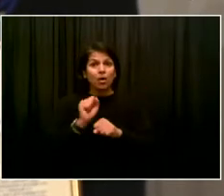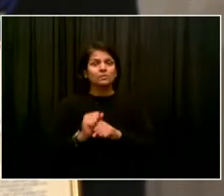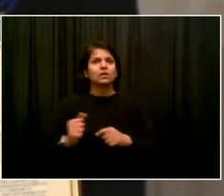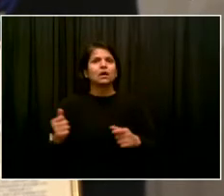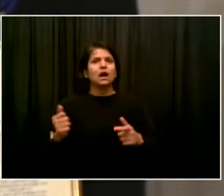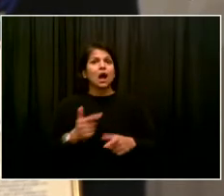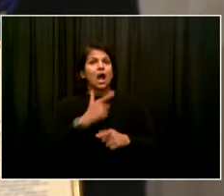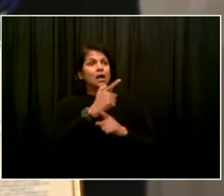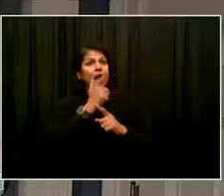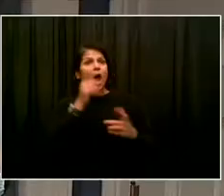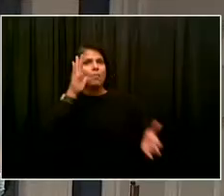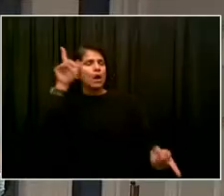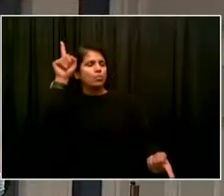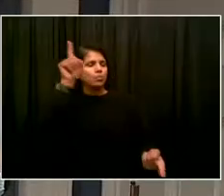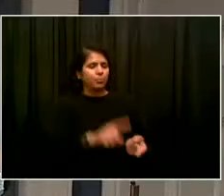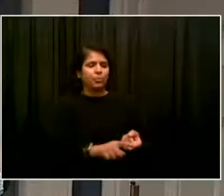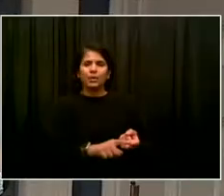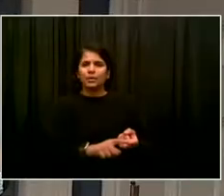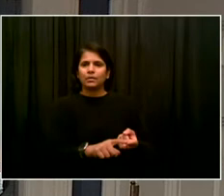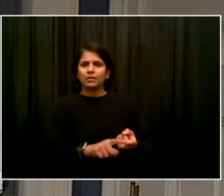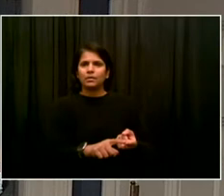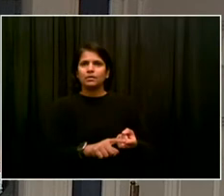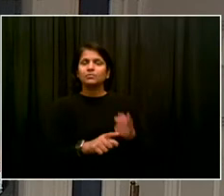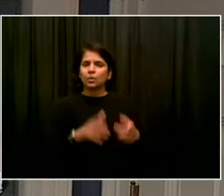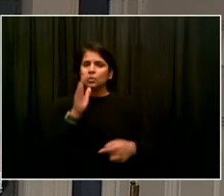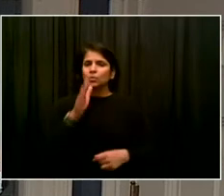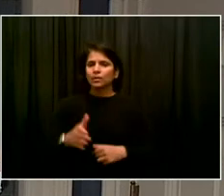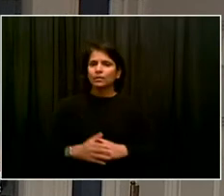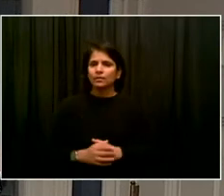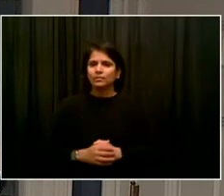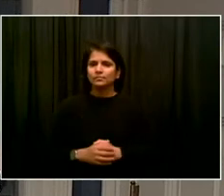in the world. Thank you. Thank you. And I got to say, AT,